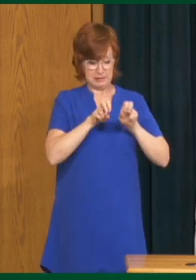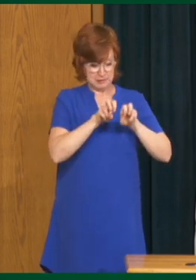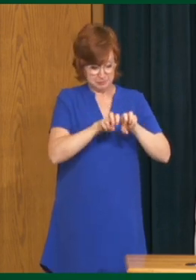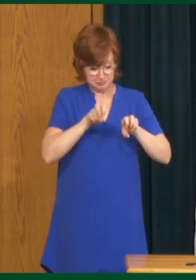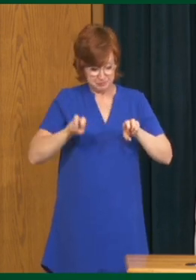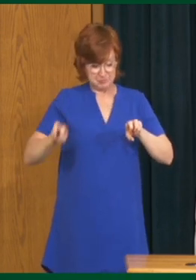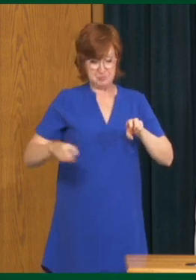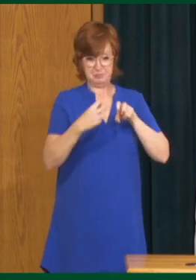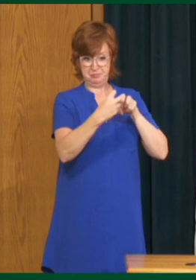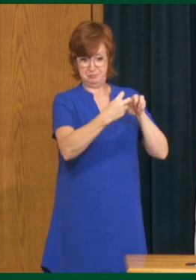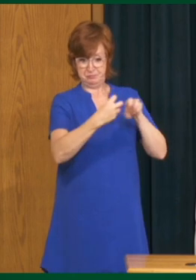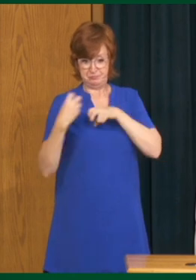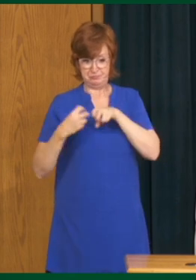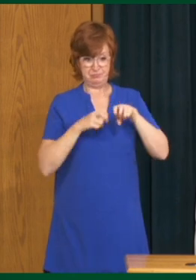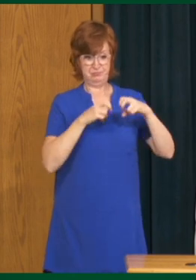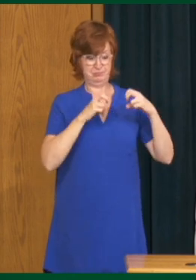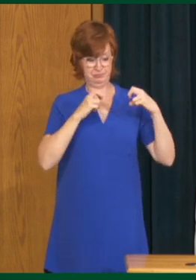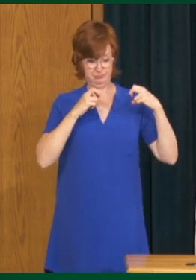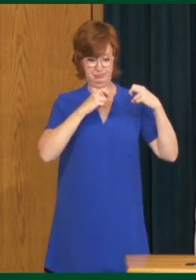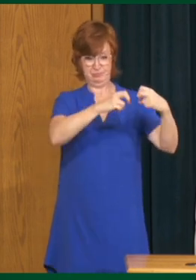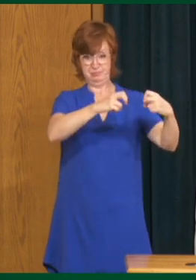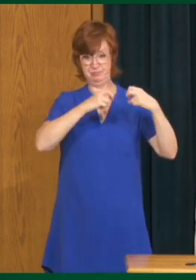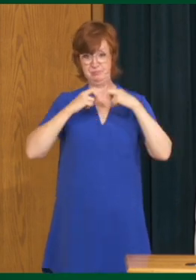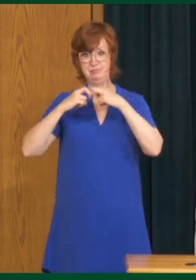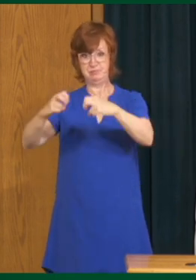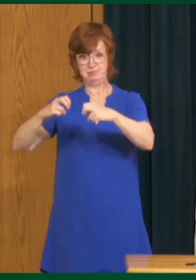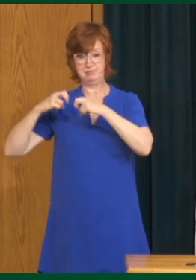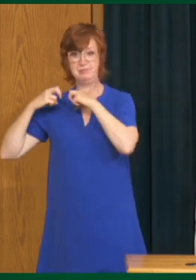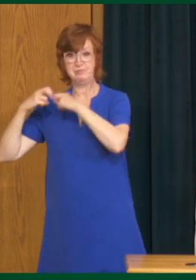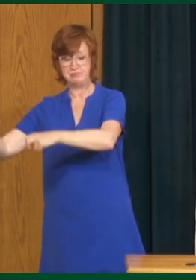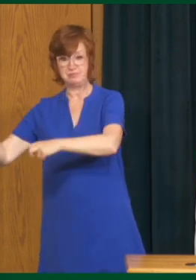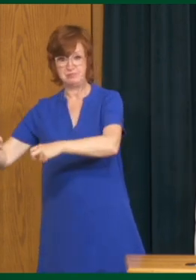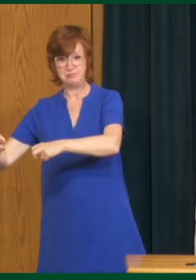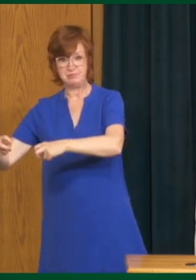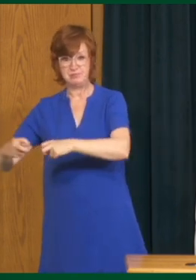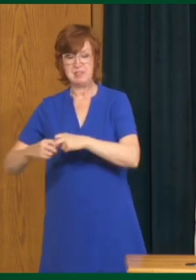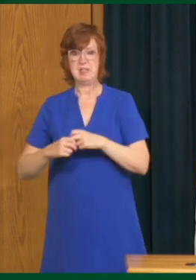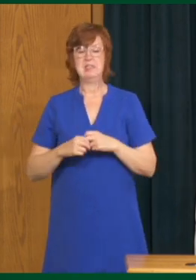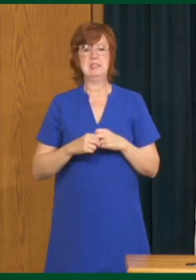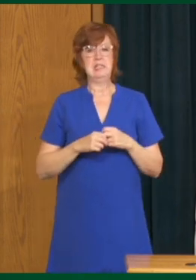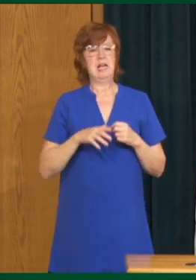use when you're not in your immediate household. But overall,